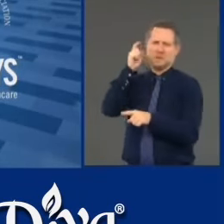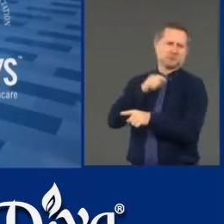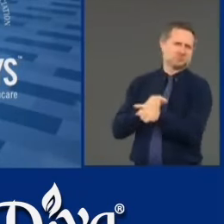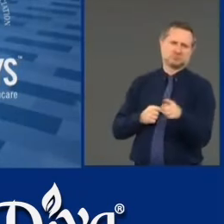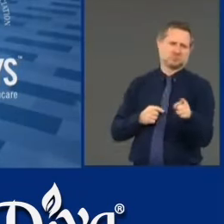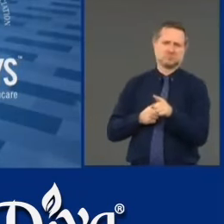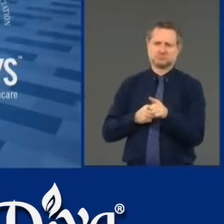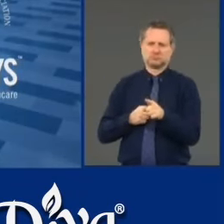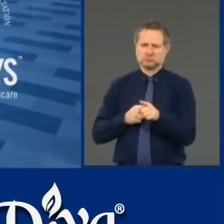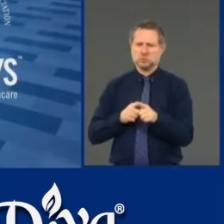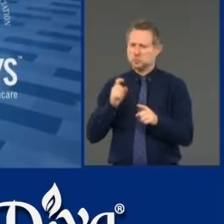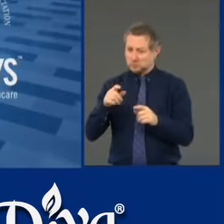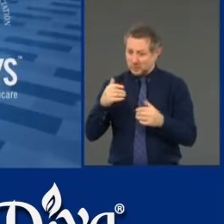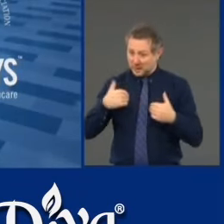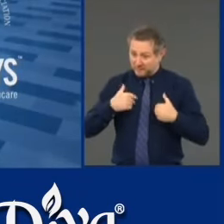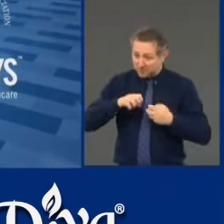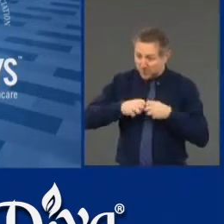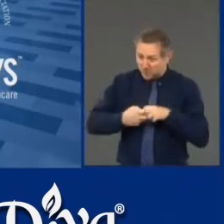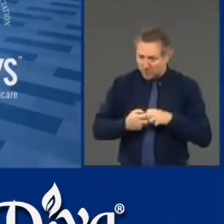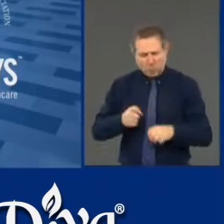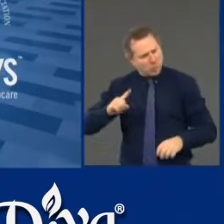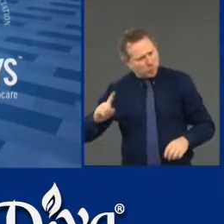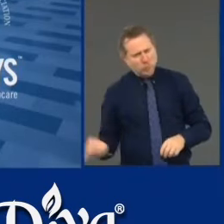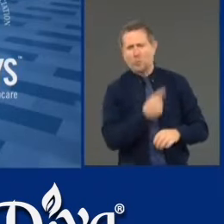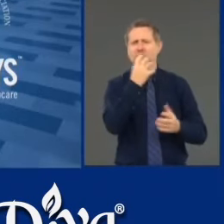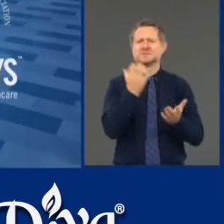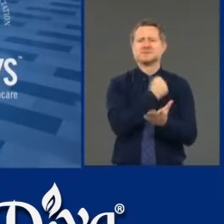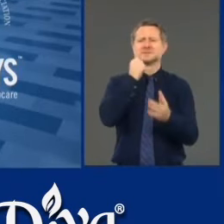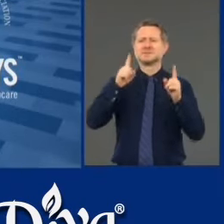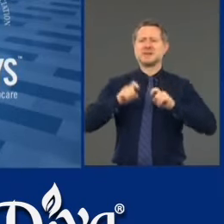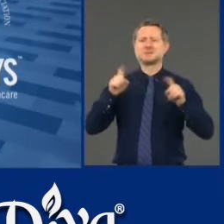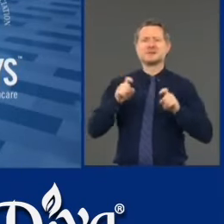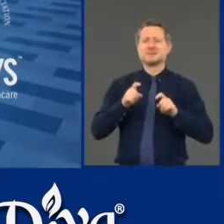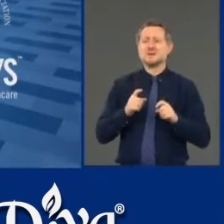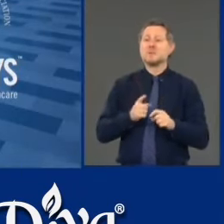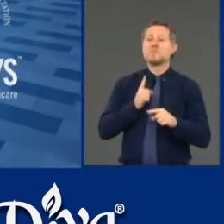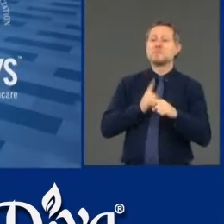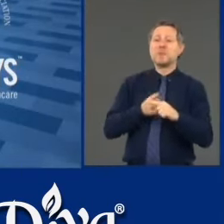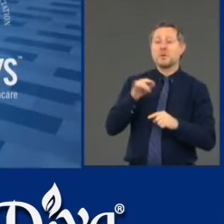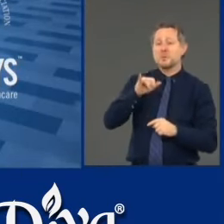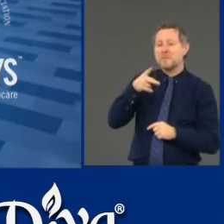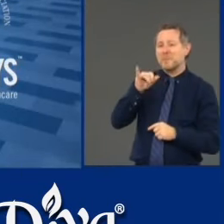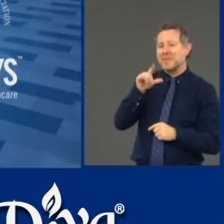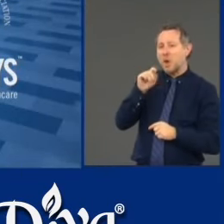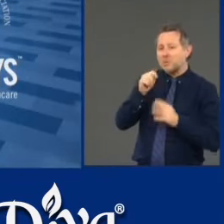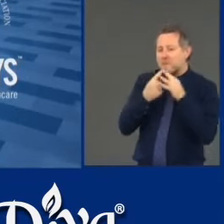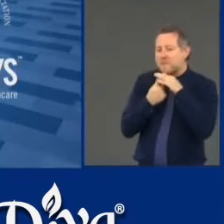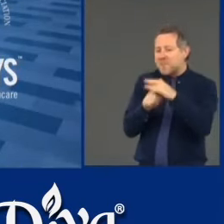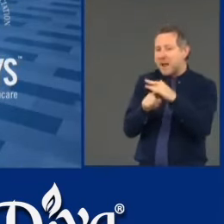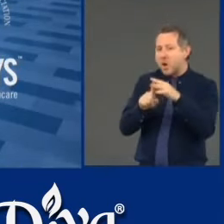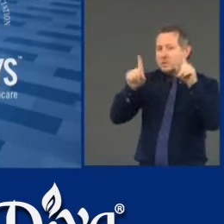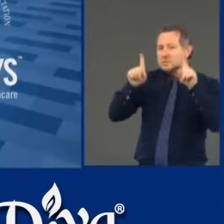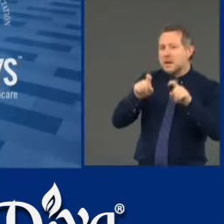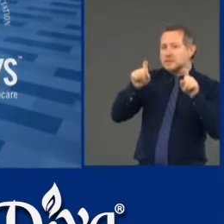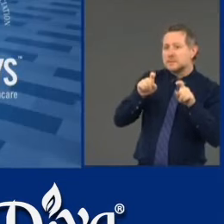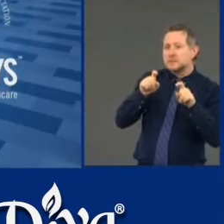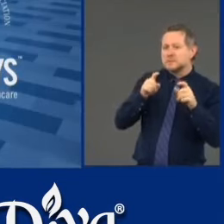also looking at a pilot program over the next 2 weeks to start to bring visitors back to